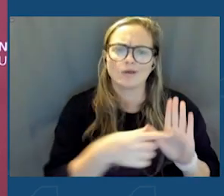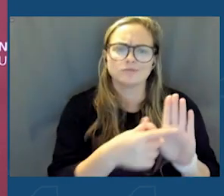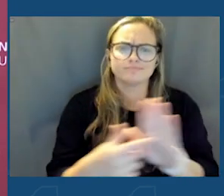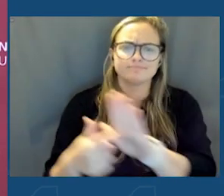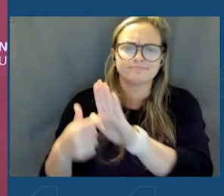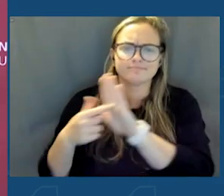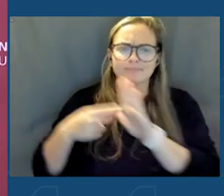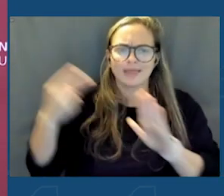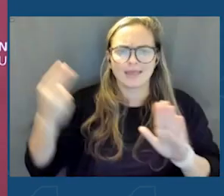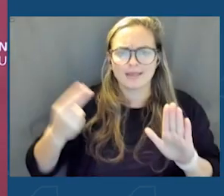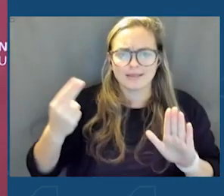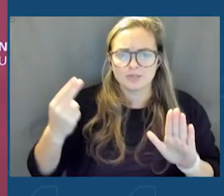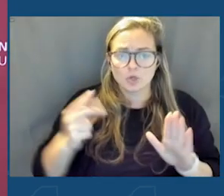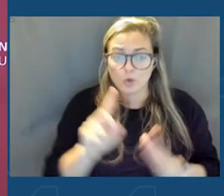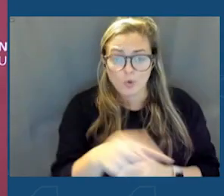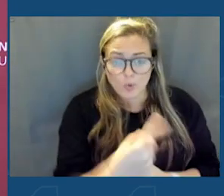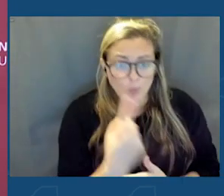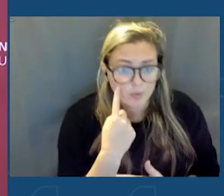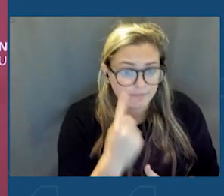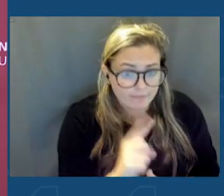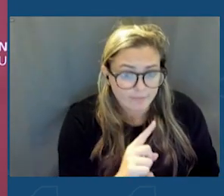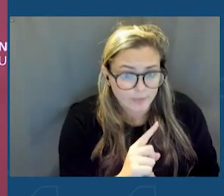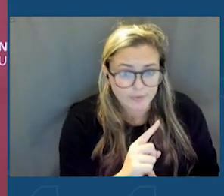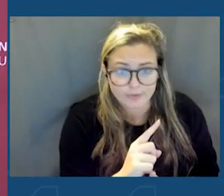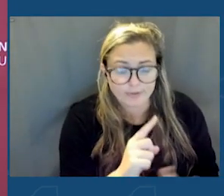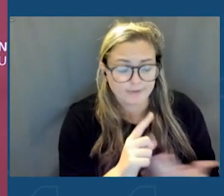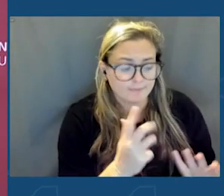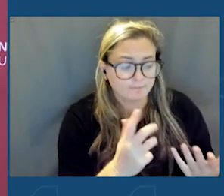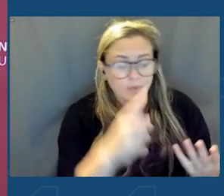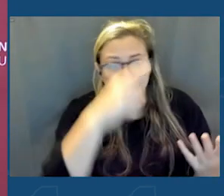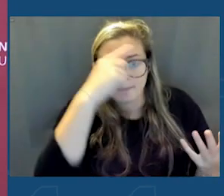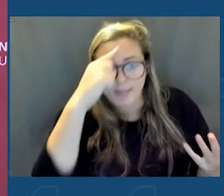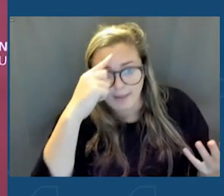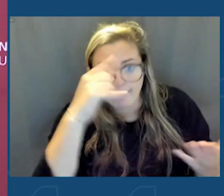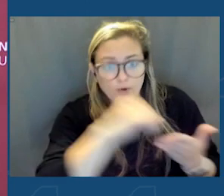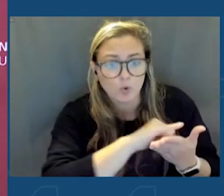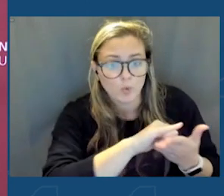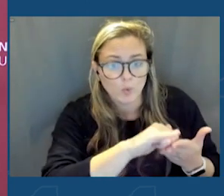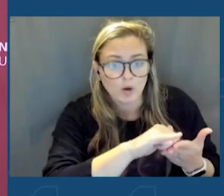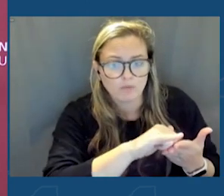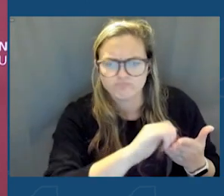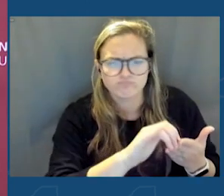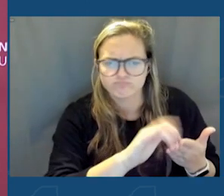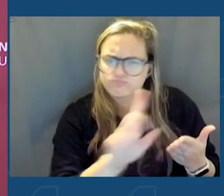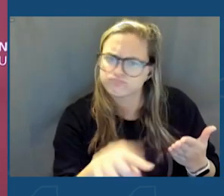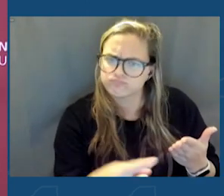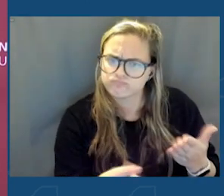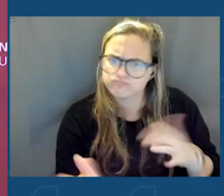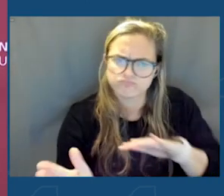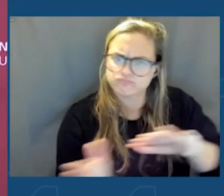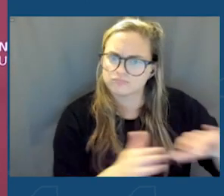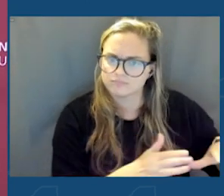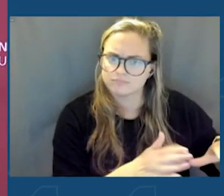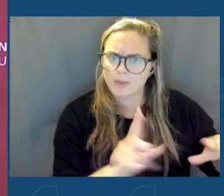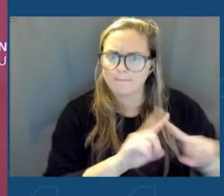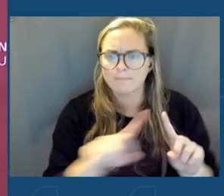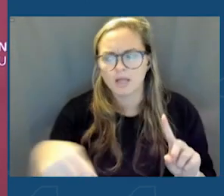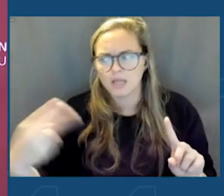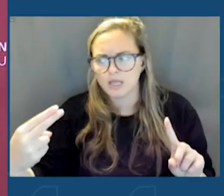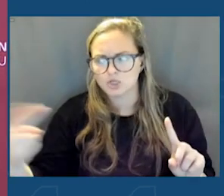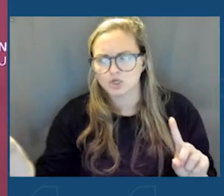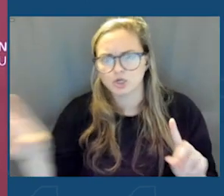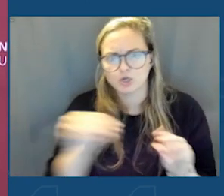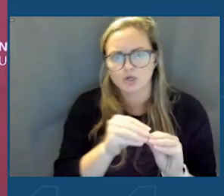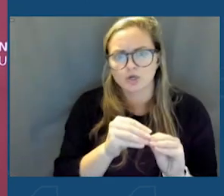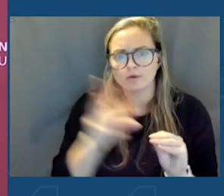history not only of Black New York, but showcase the history of